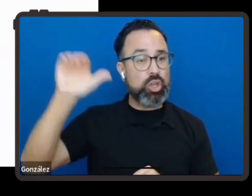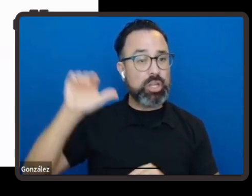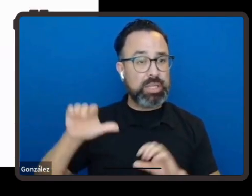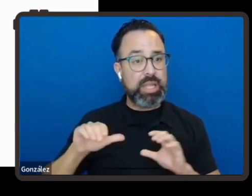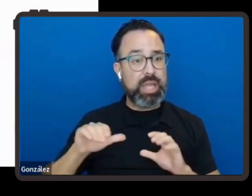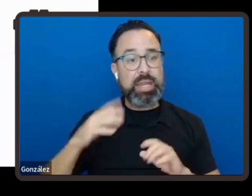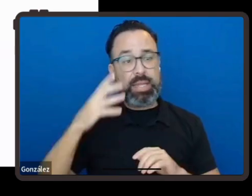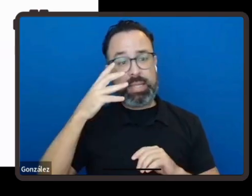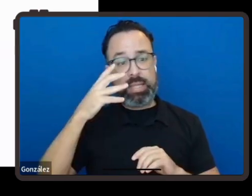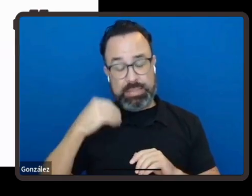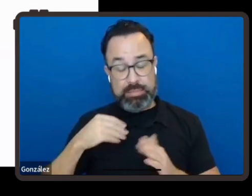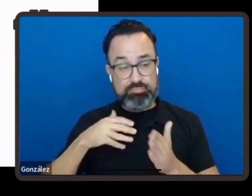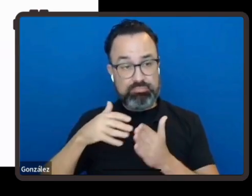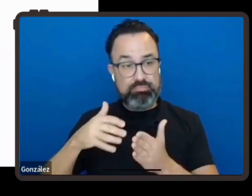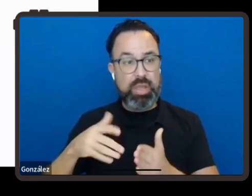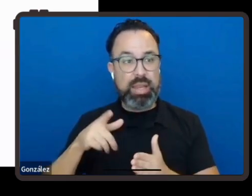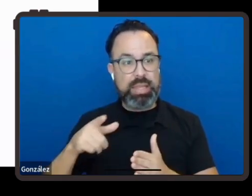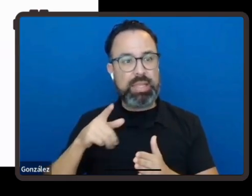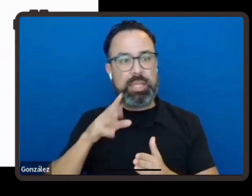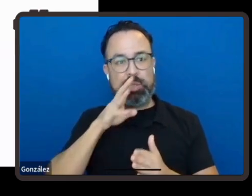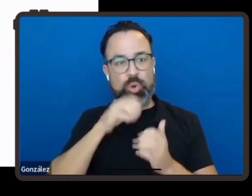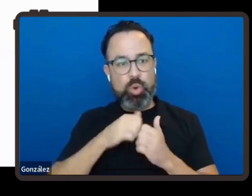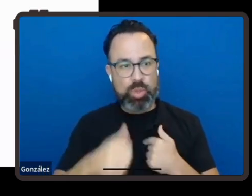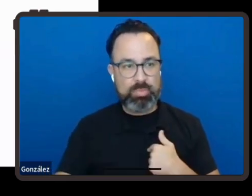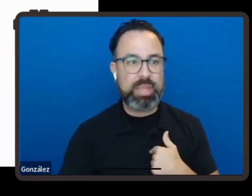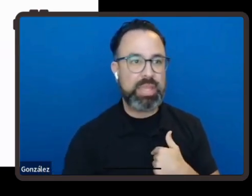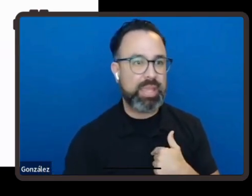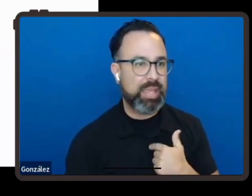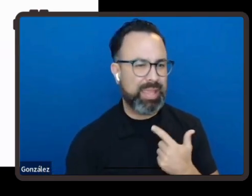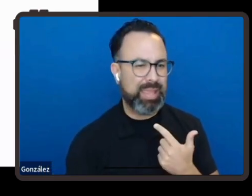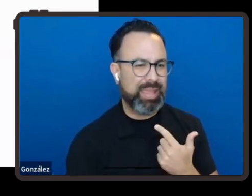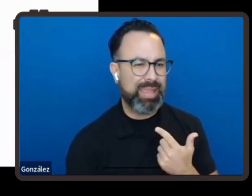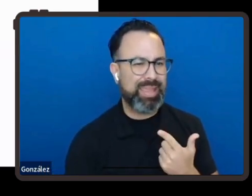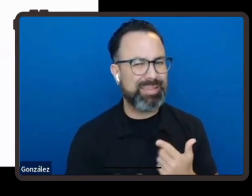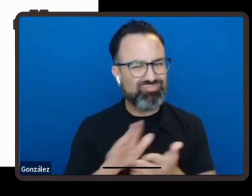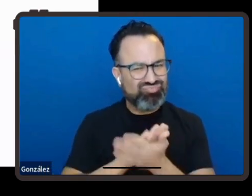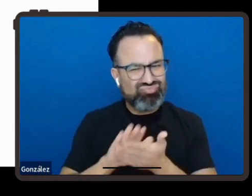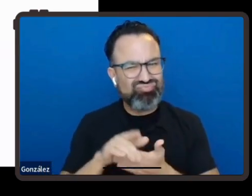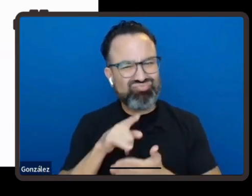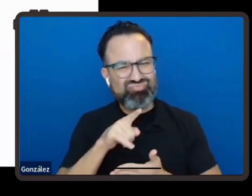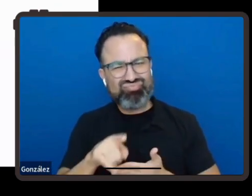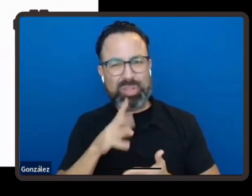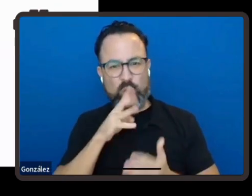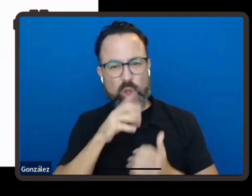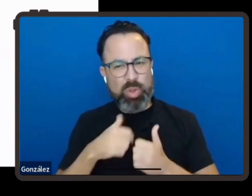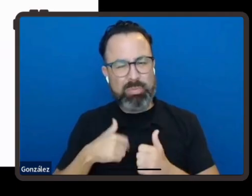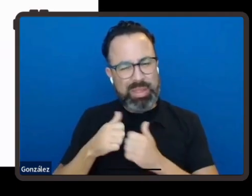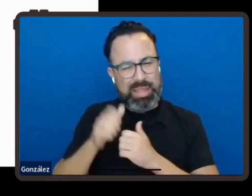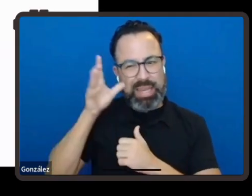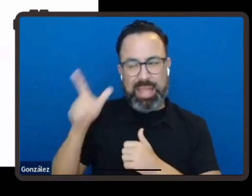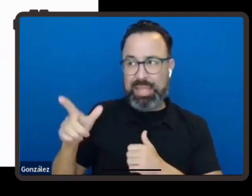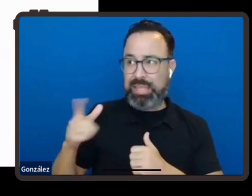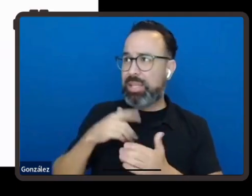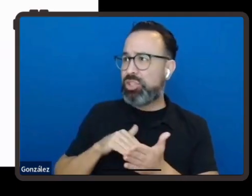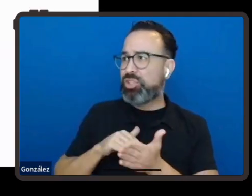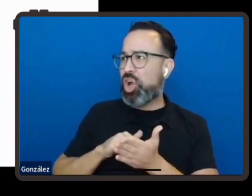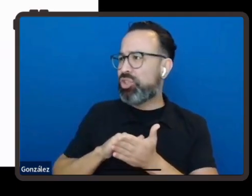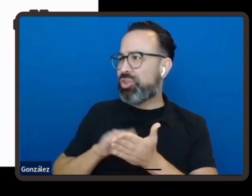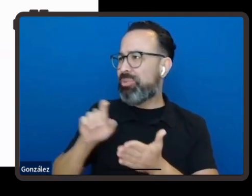was lovely. He spoke to me the other day with his dad, and he said, Dr. Blake, you've changed my life.